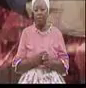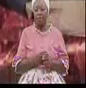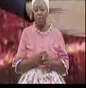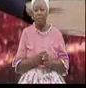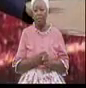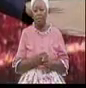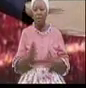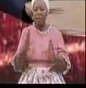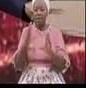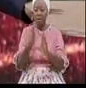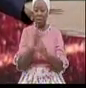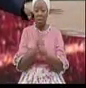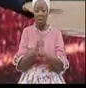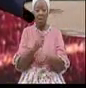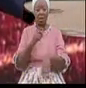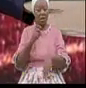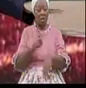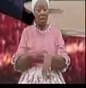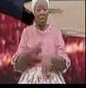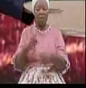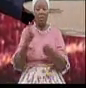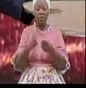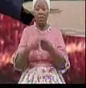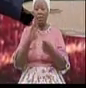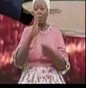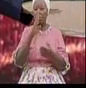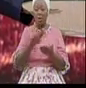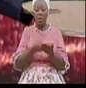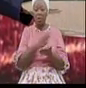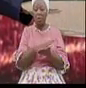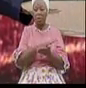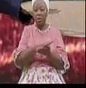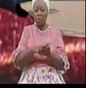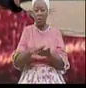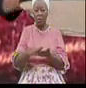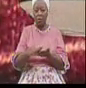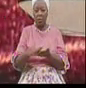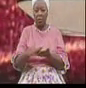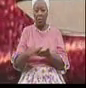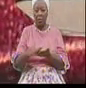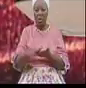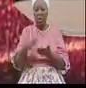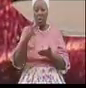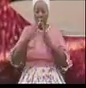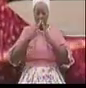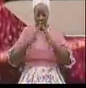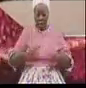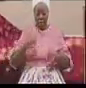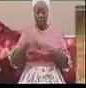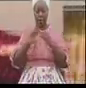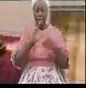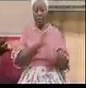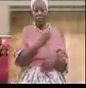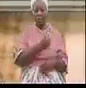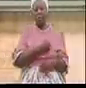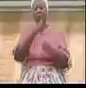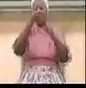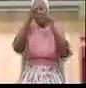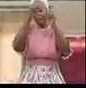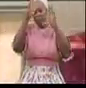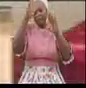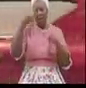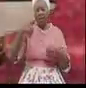Take time to be holy, but calm in thy soul. Father, we thank